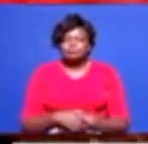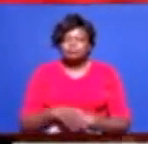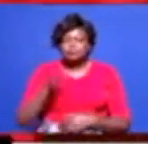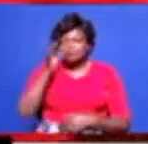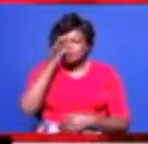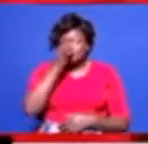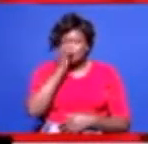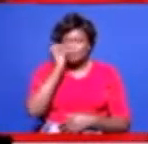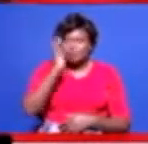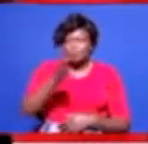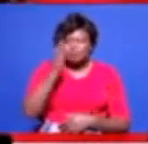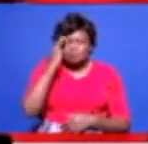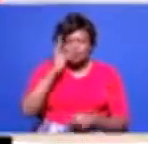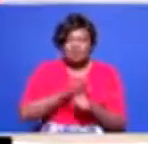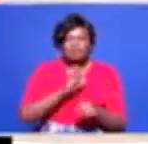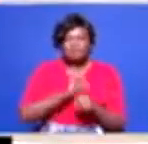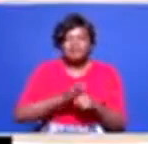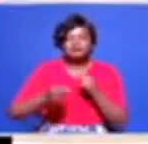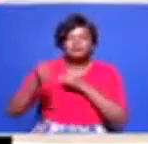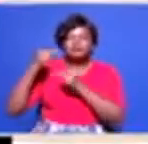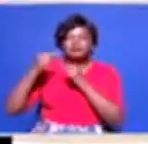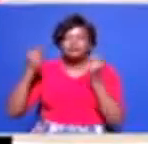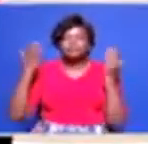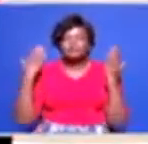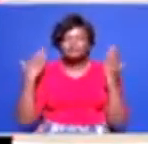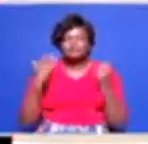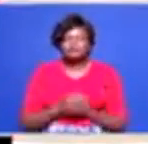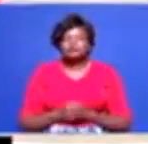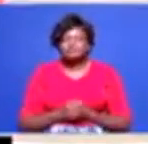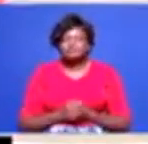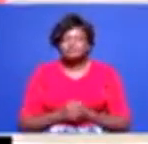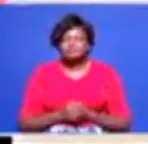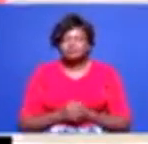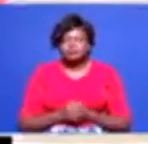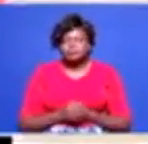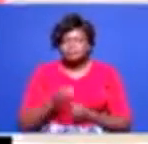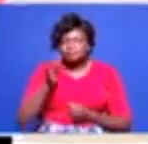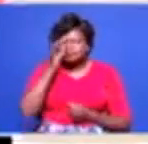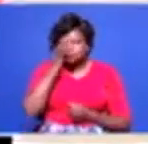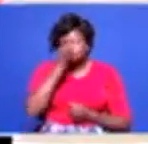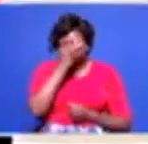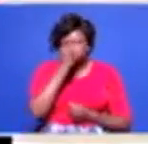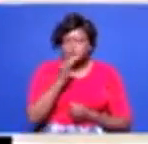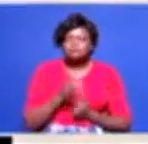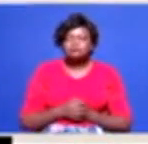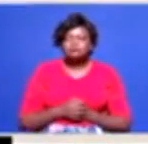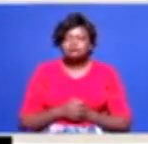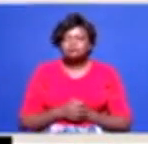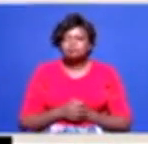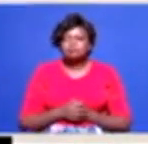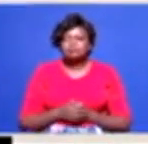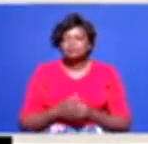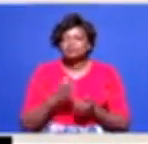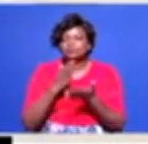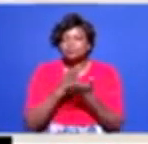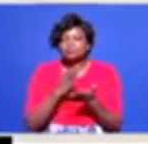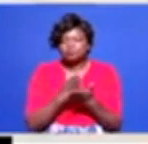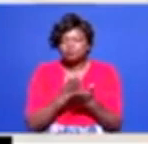utakumbukwa na vizazi daima dawamu. Emilio Mwai Kibaki was a quintessential